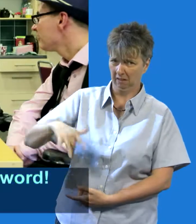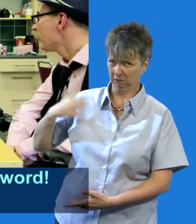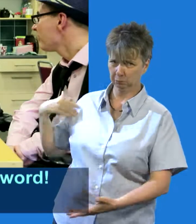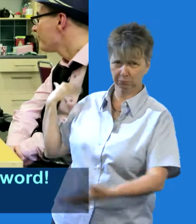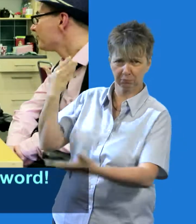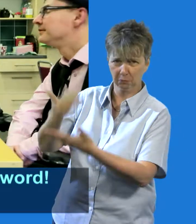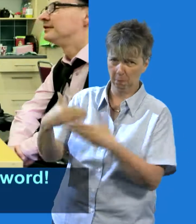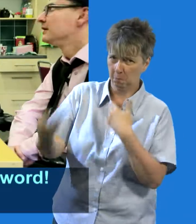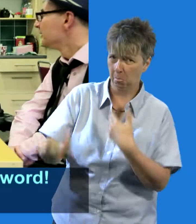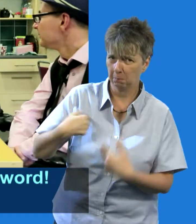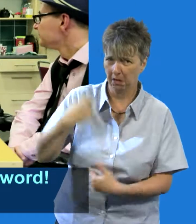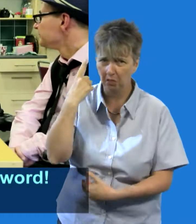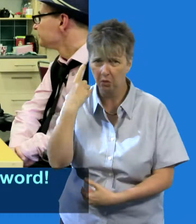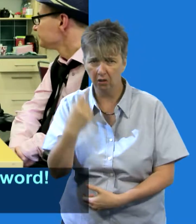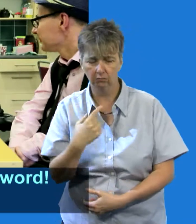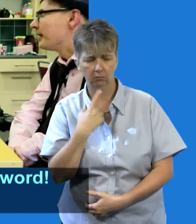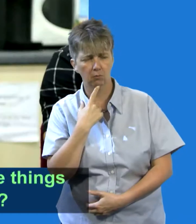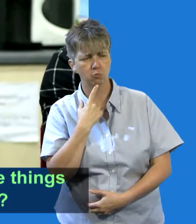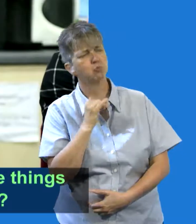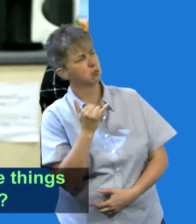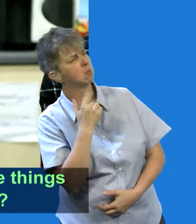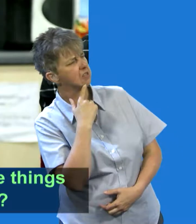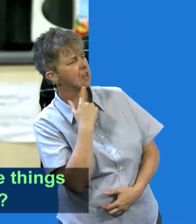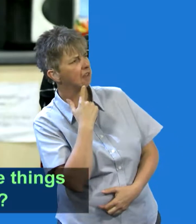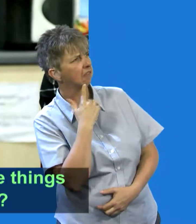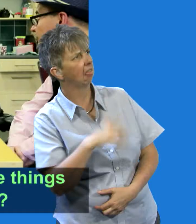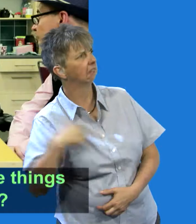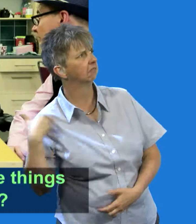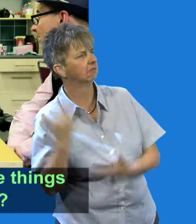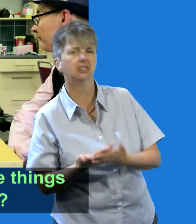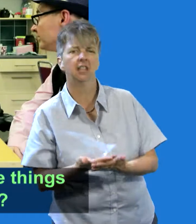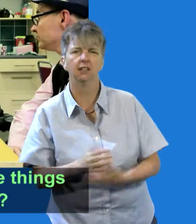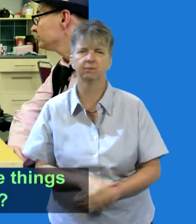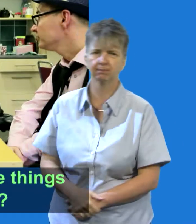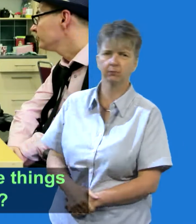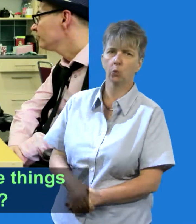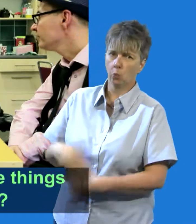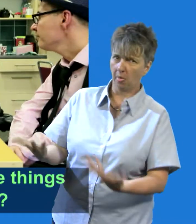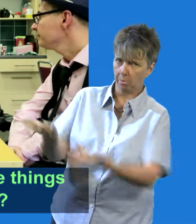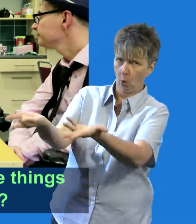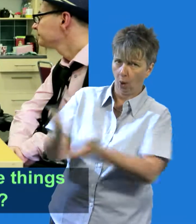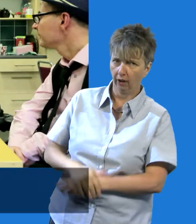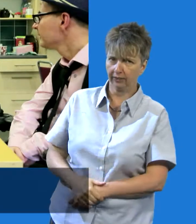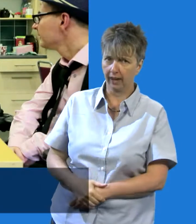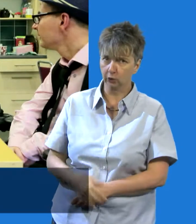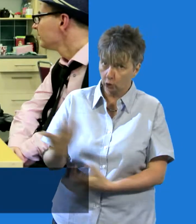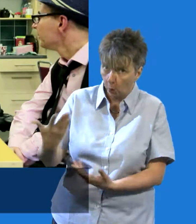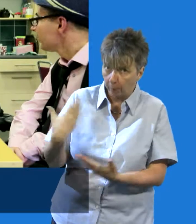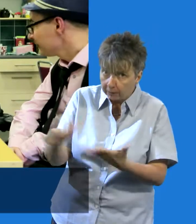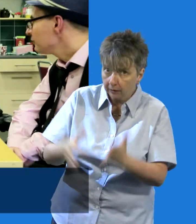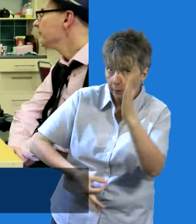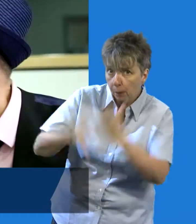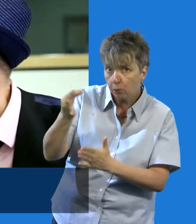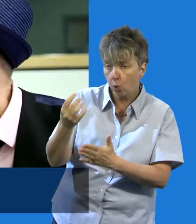imagine. Probably, yes. Lived is the word. Right, okay. Lived. And has have things changed in your lifetime? Not